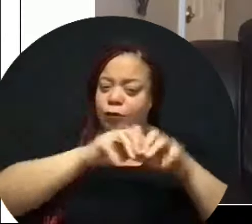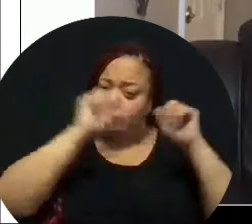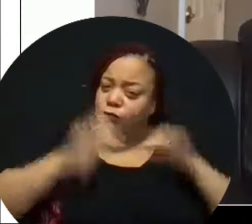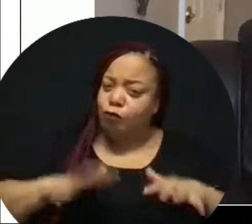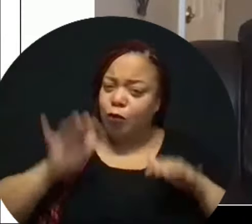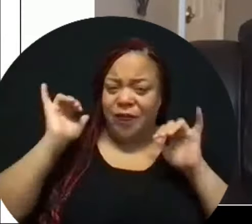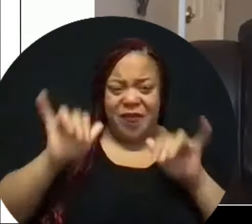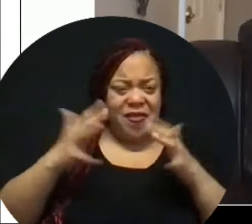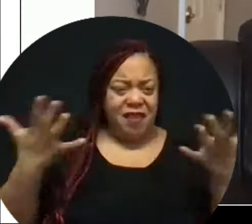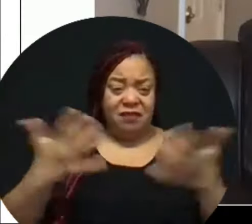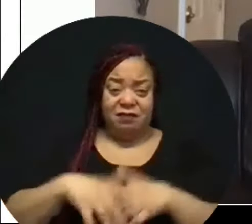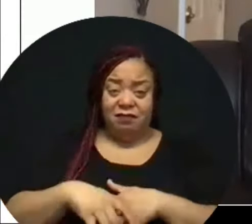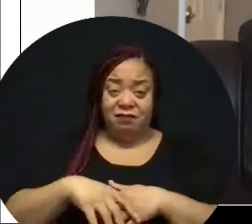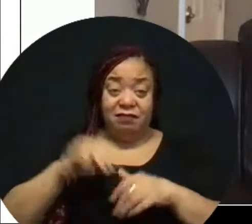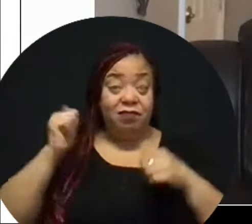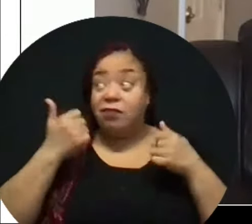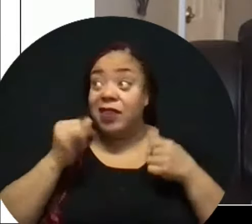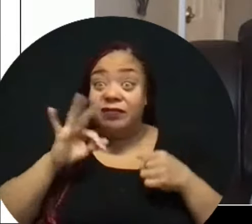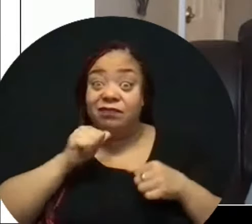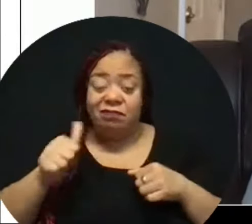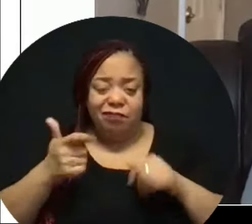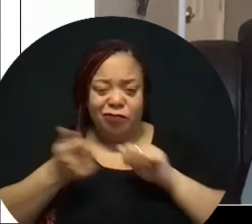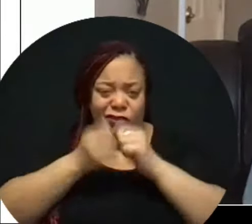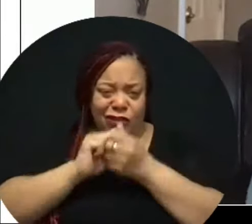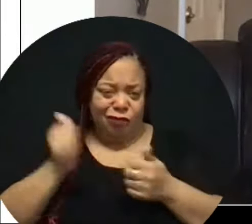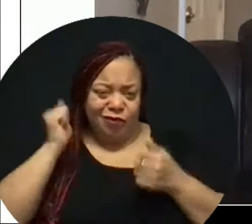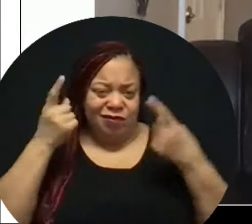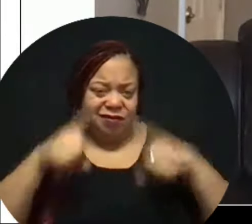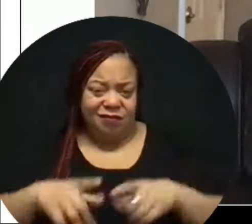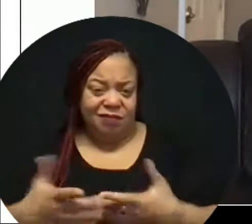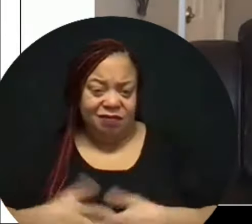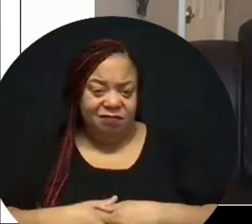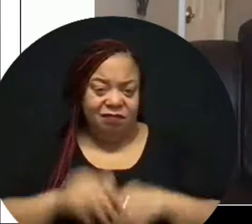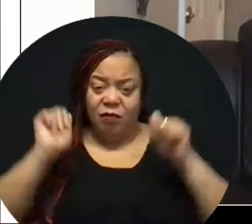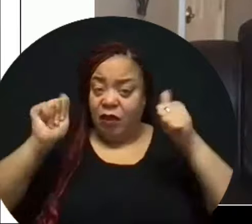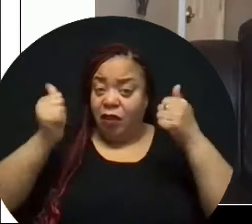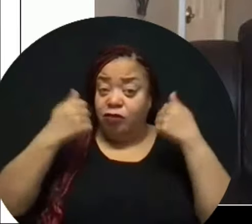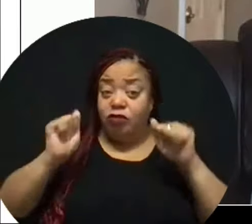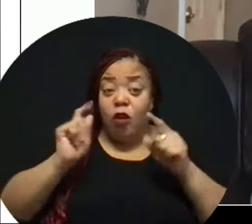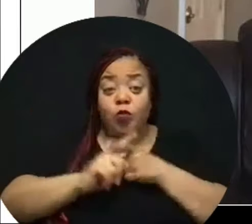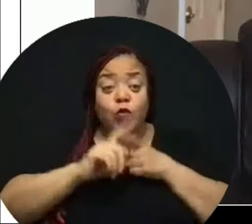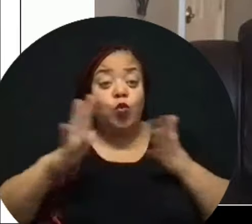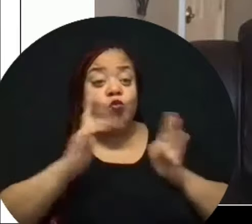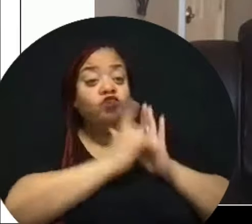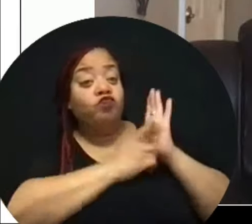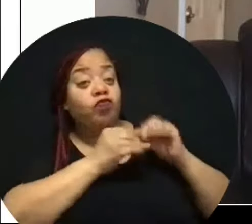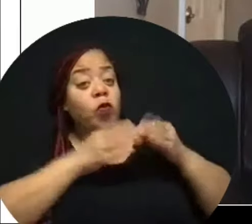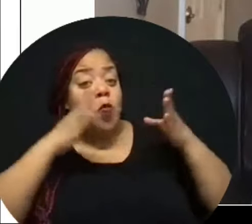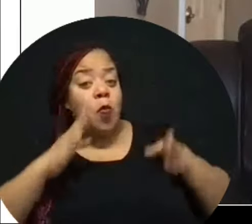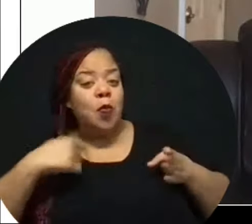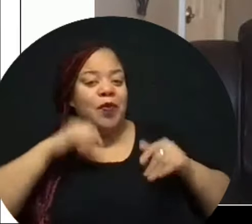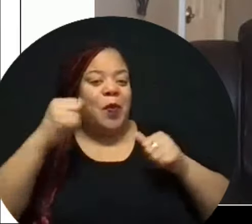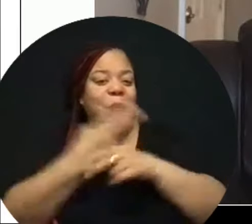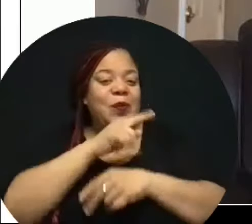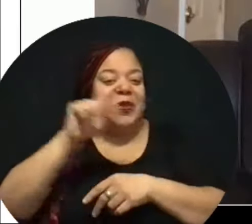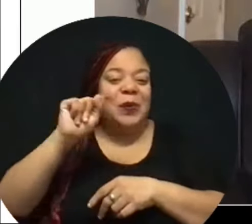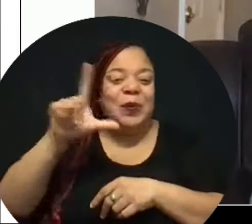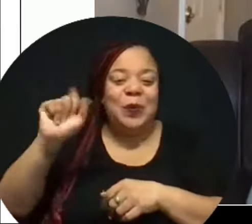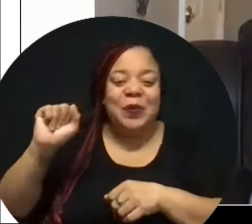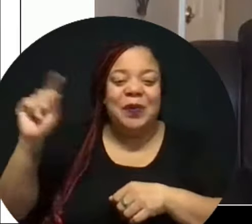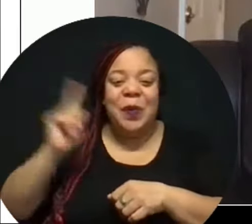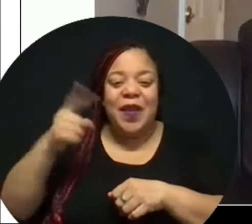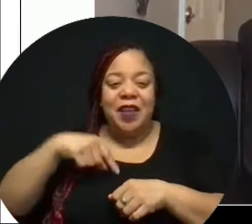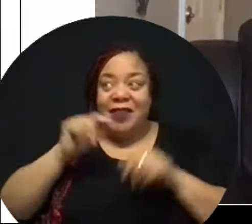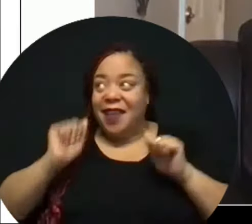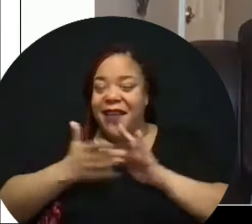different ways, from boycotting the ways that they get money to maybe materially blocking them from making a benefit off of prisons in one way or another.